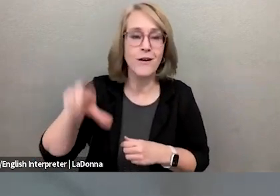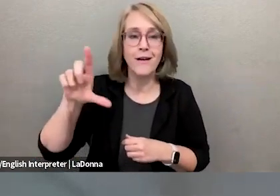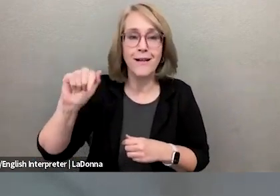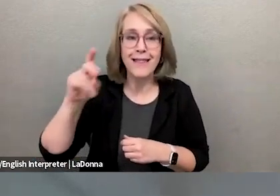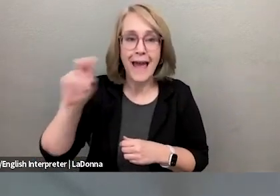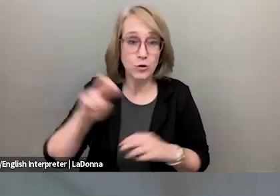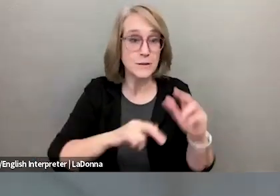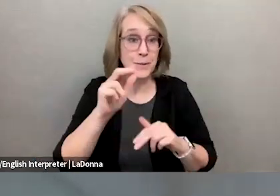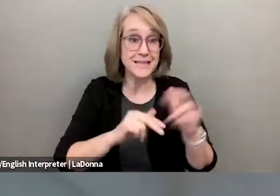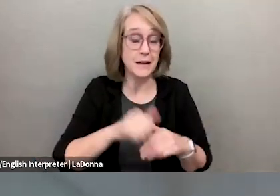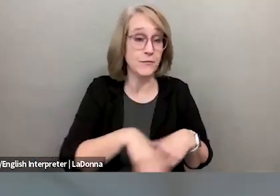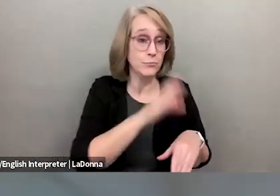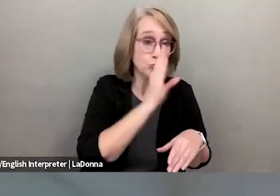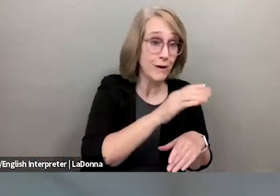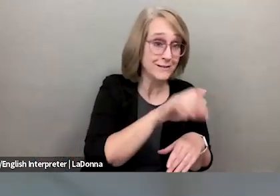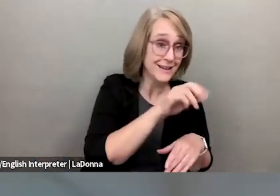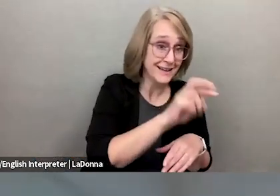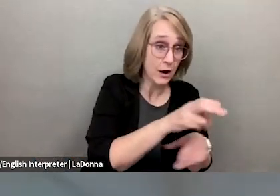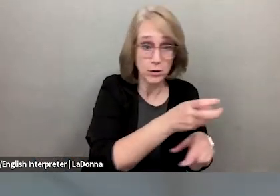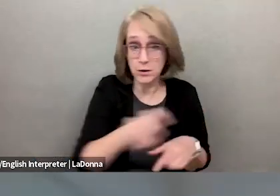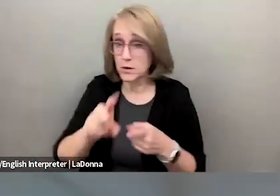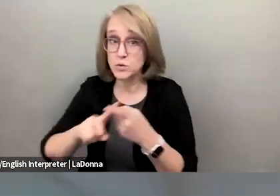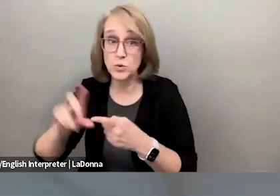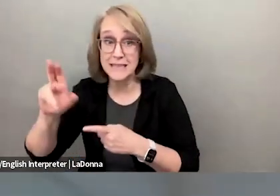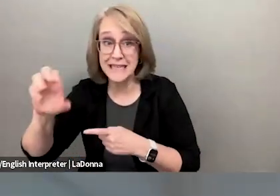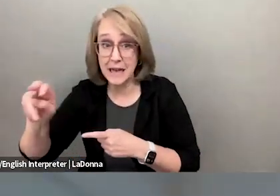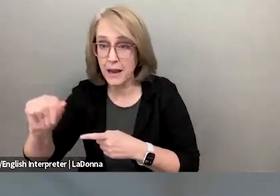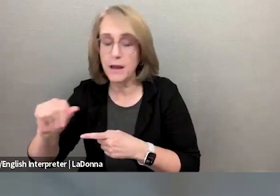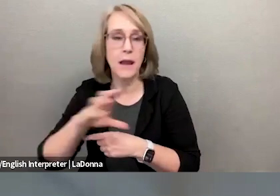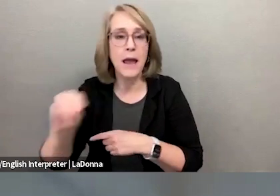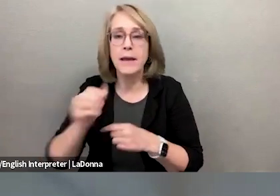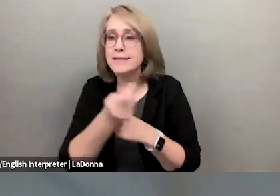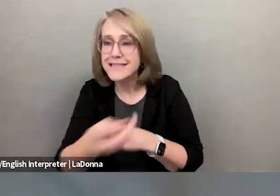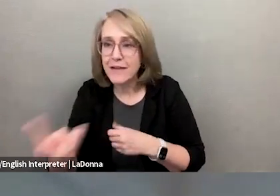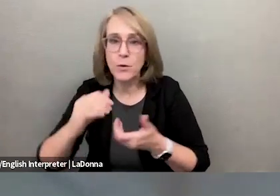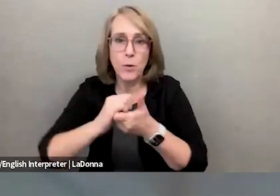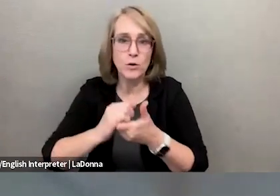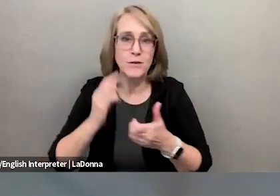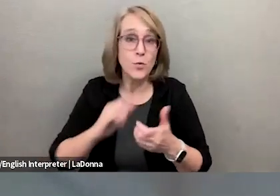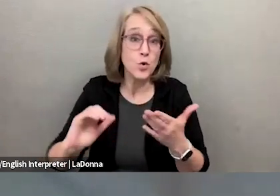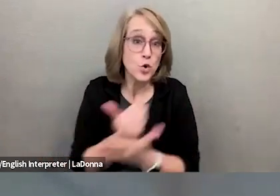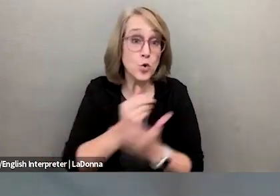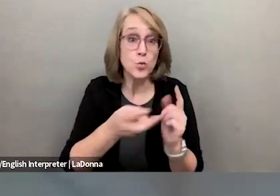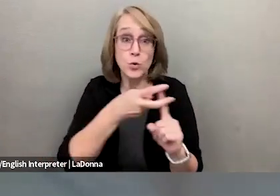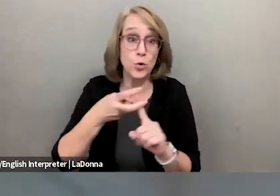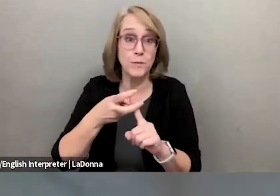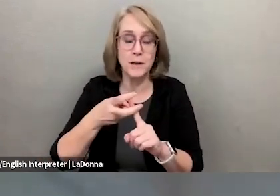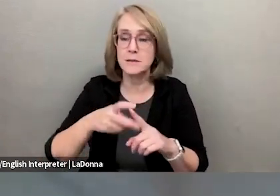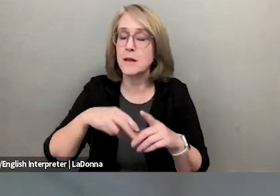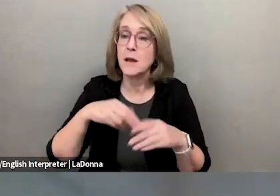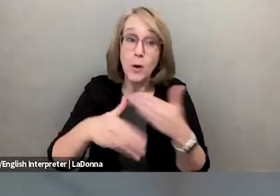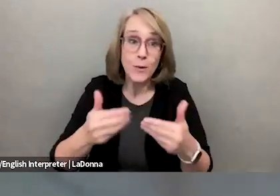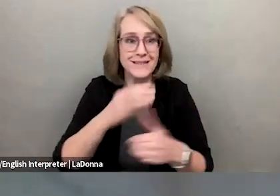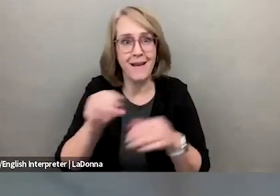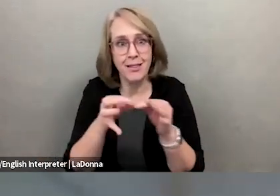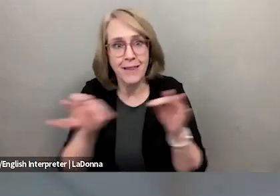built in, and cross-agency partnerships to generate new recruitment pathways, and language access,